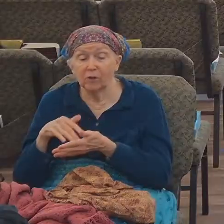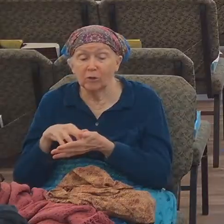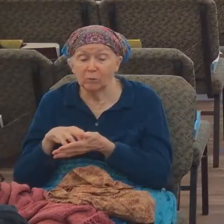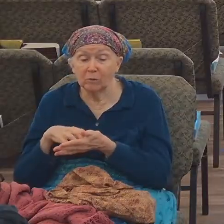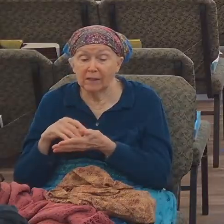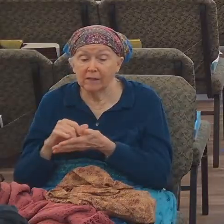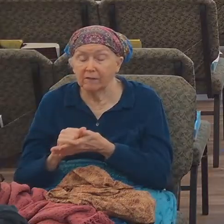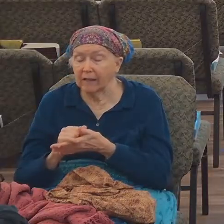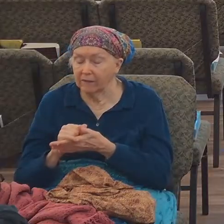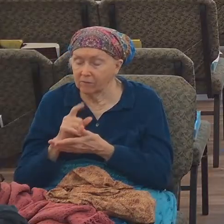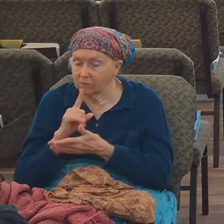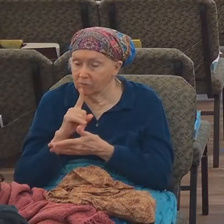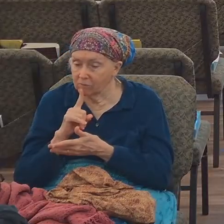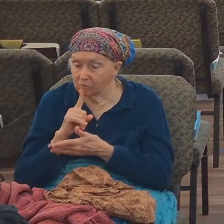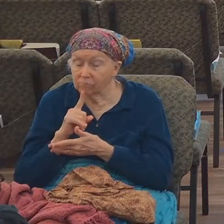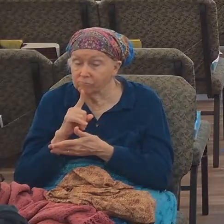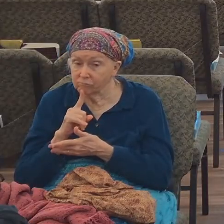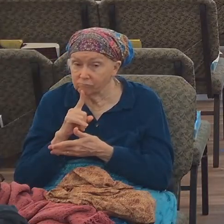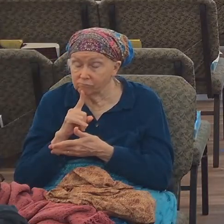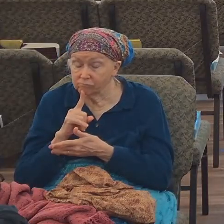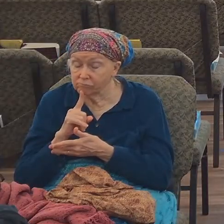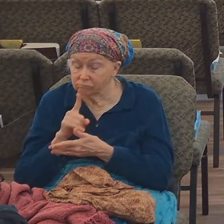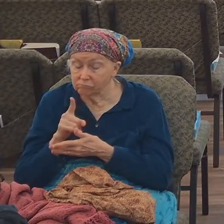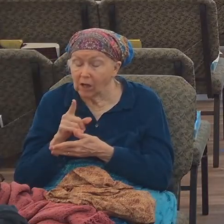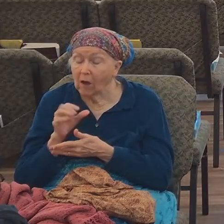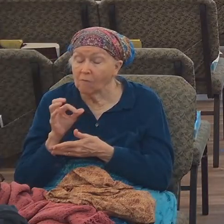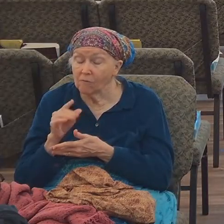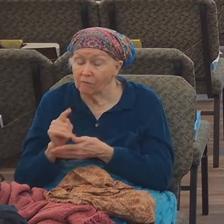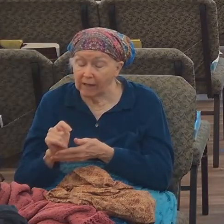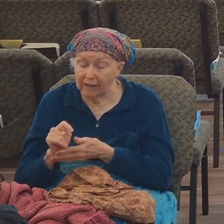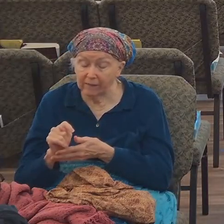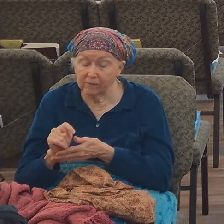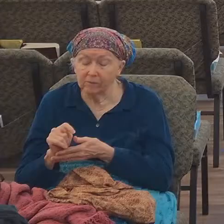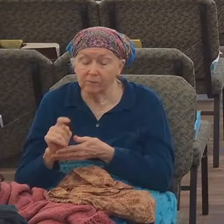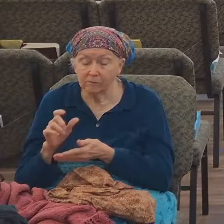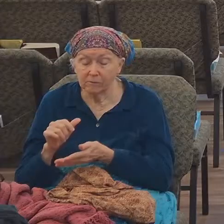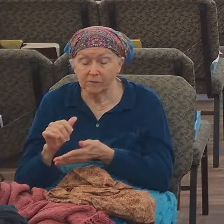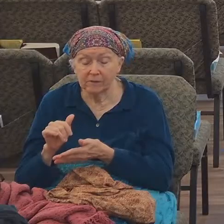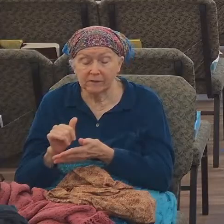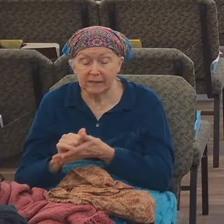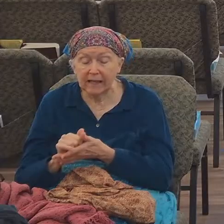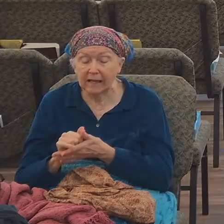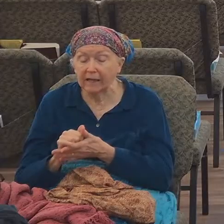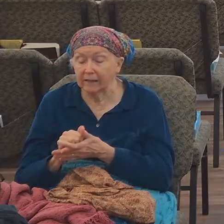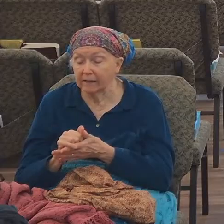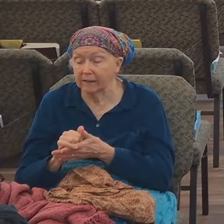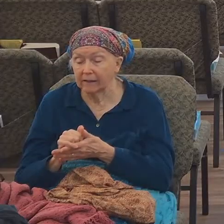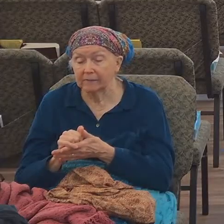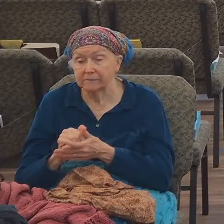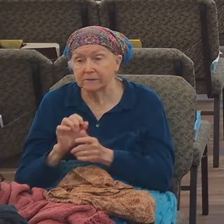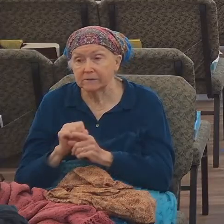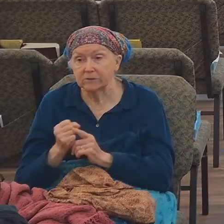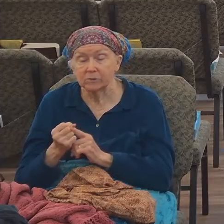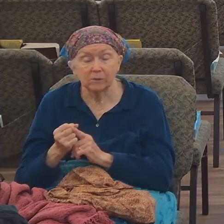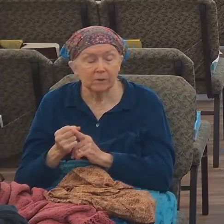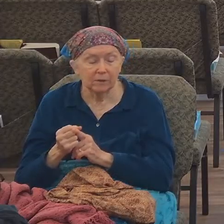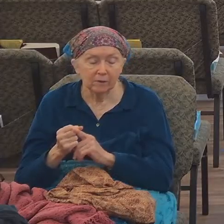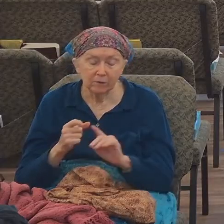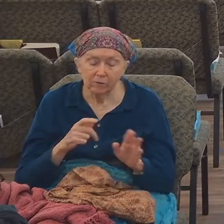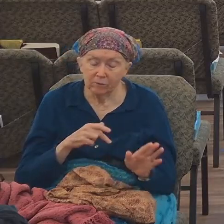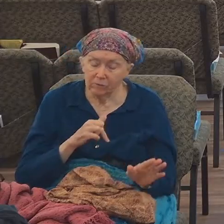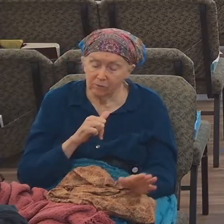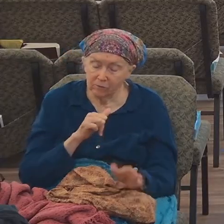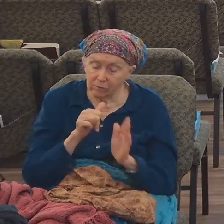So maybe, right? The Apostle Paul is expressing all of this. Again, my